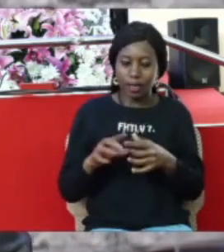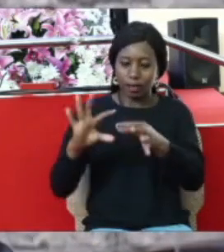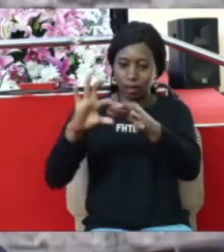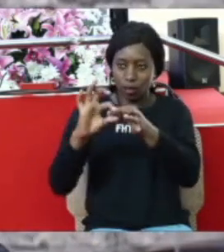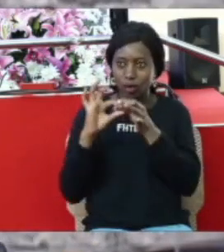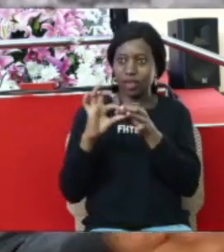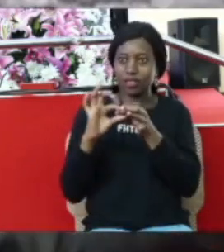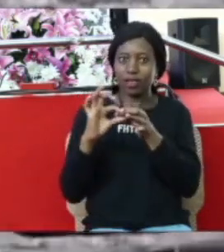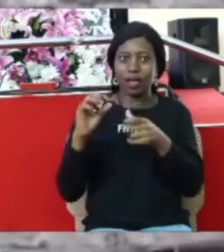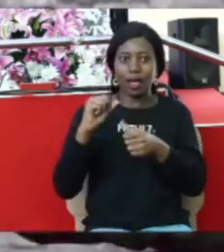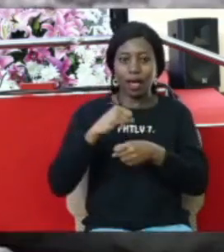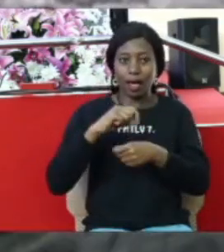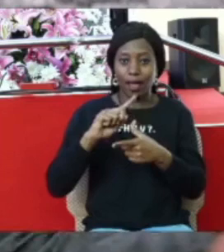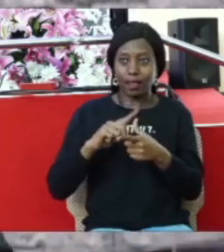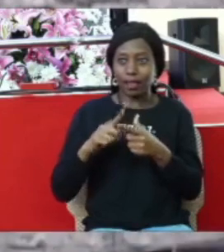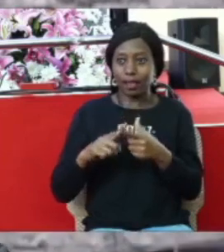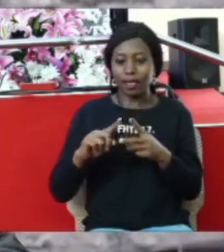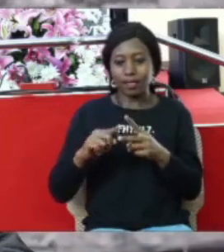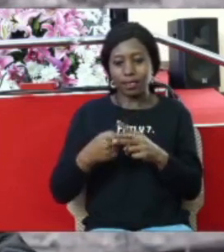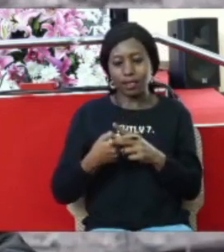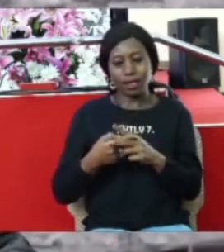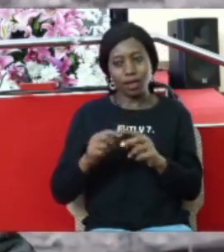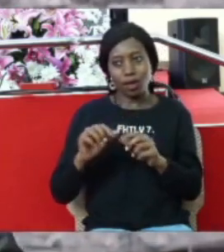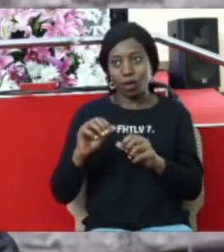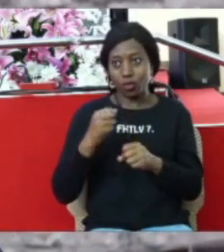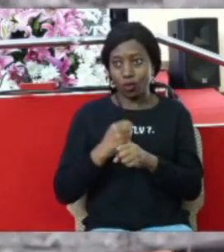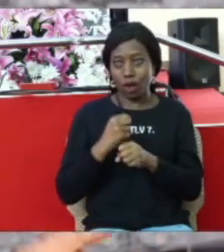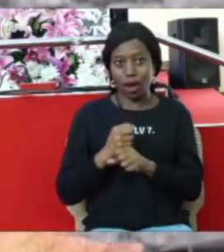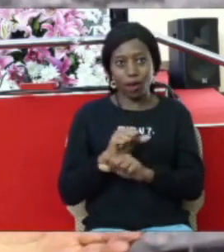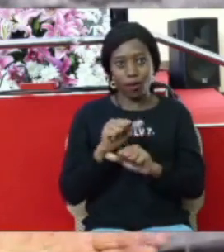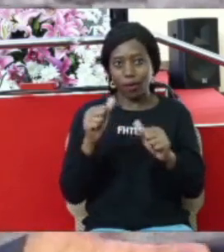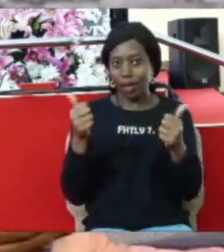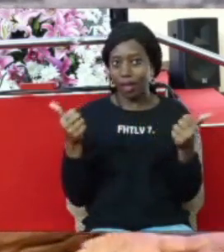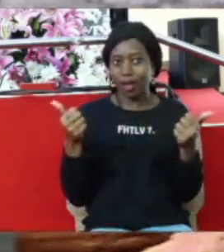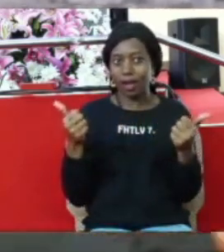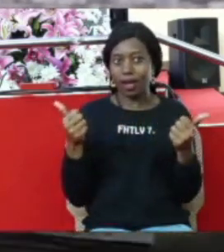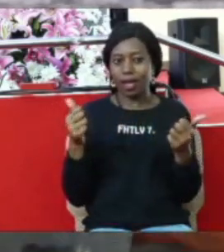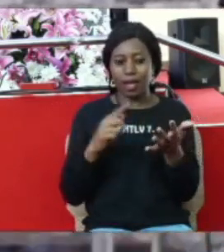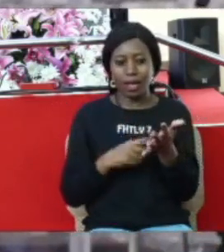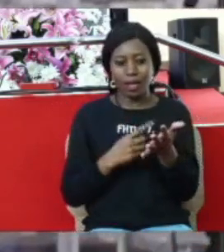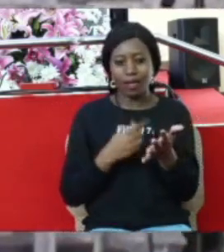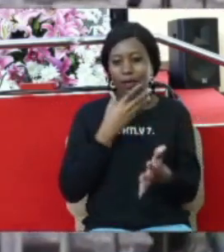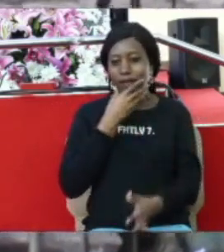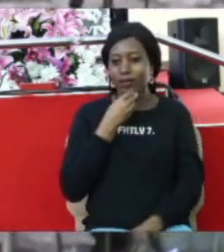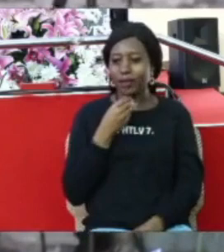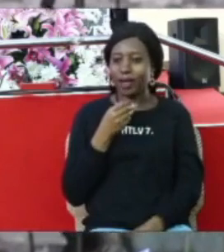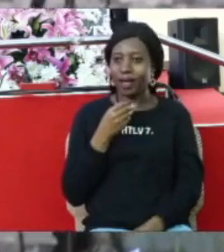working. The Muzungus were taking coffee before they go to bed. So I took it back, their machine, and said, now it's working.